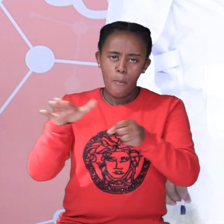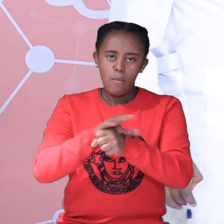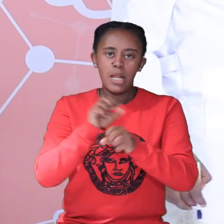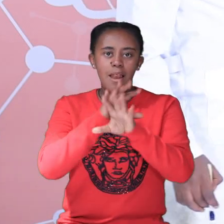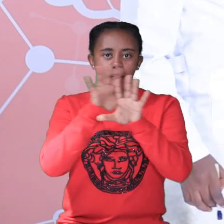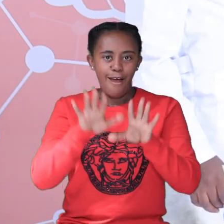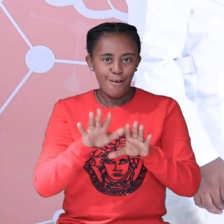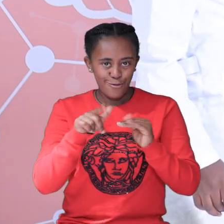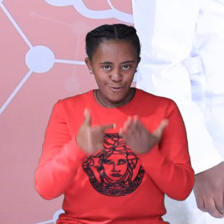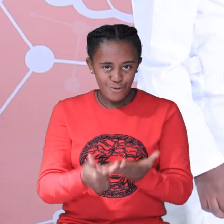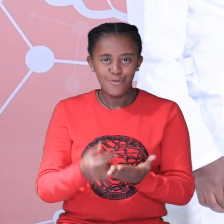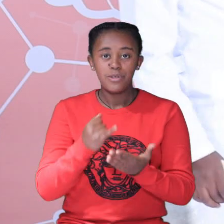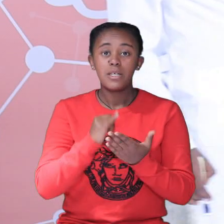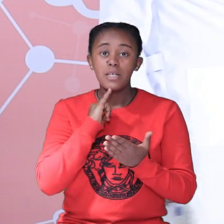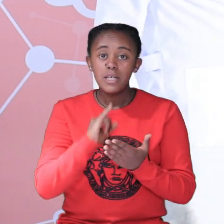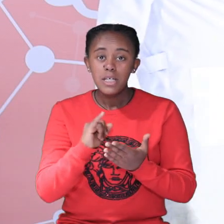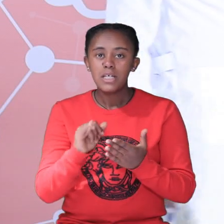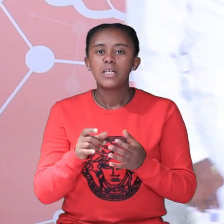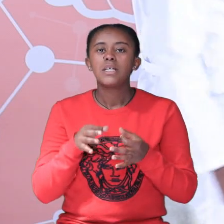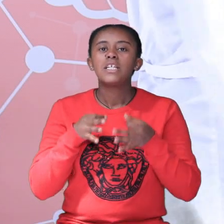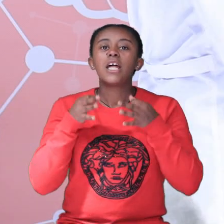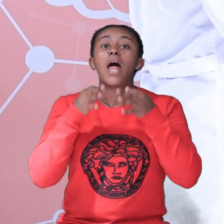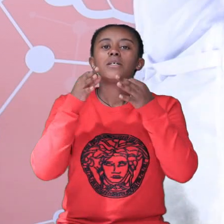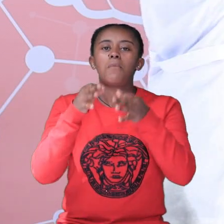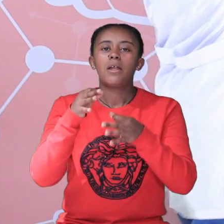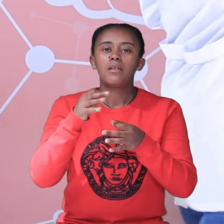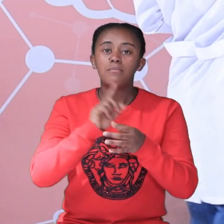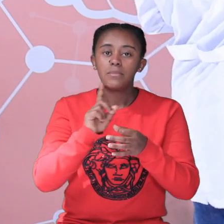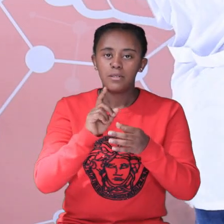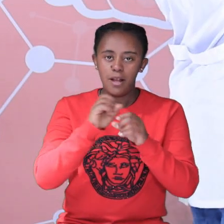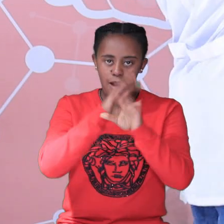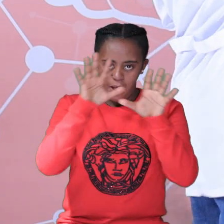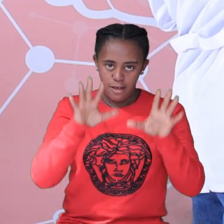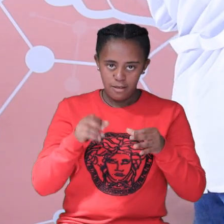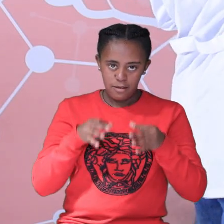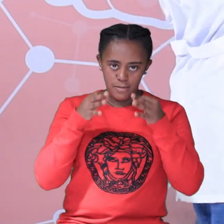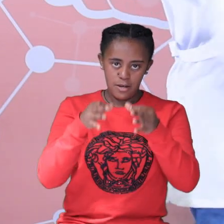So this is transparent material.